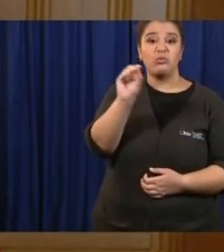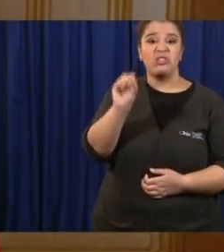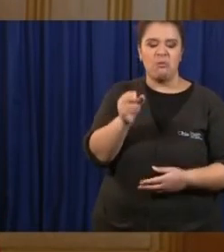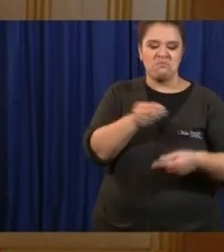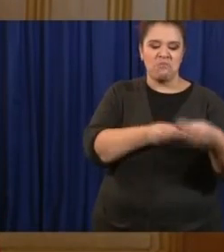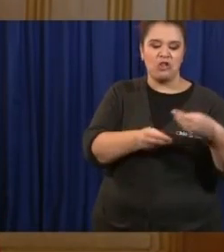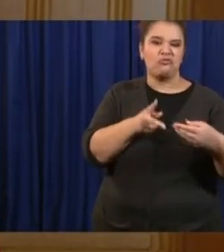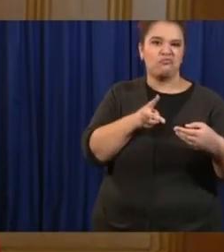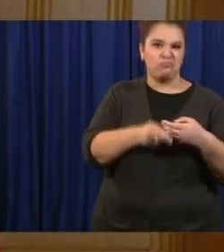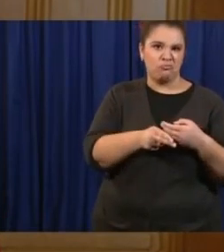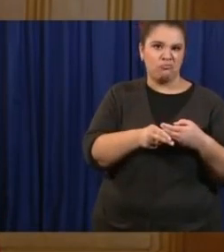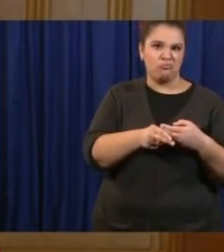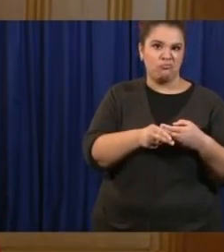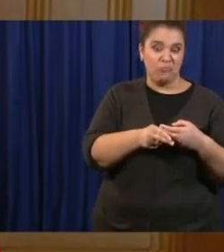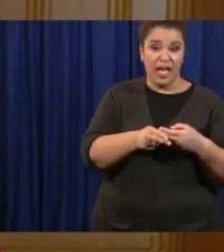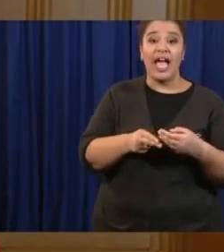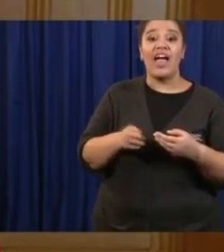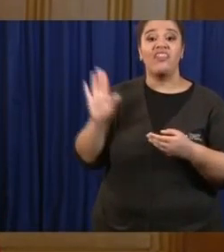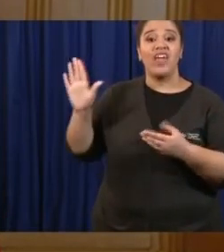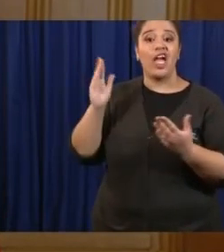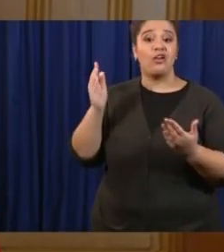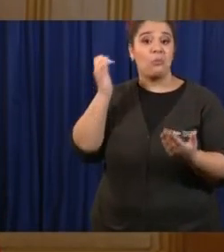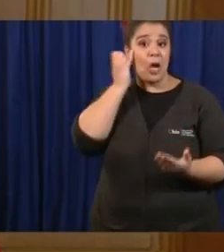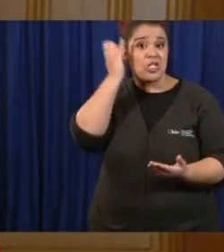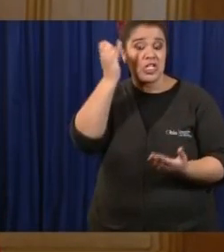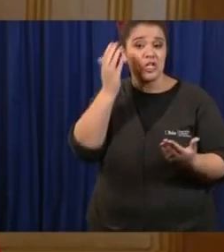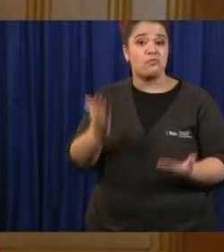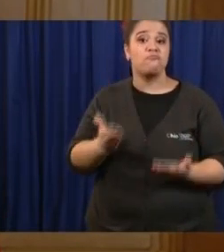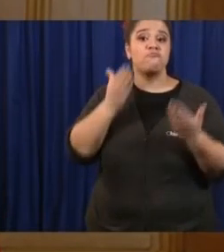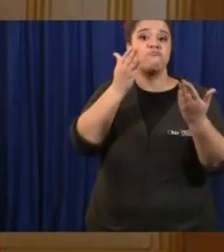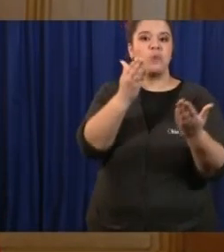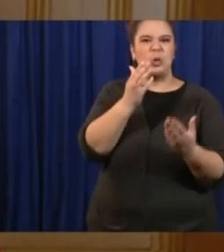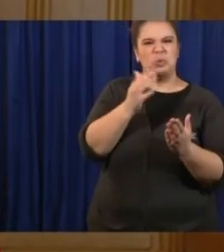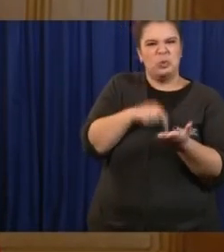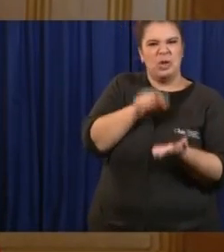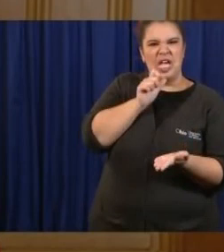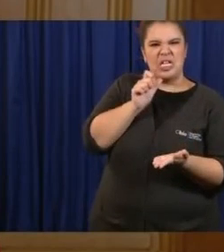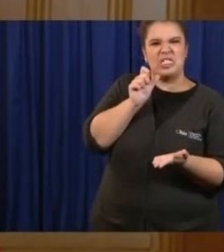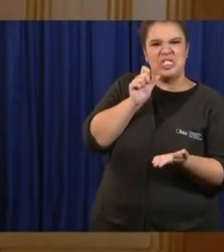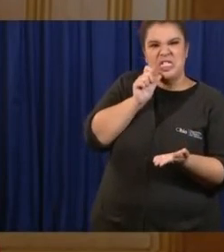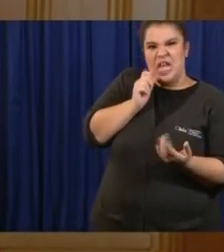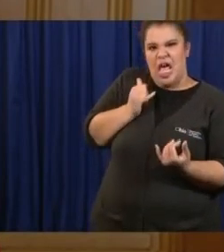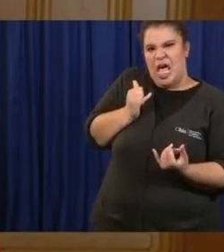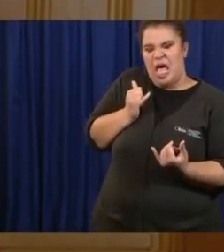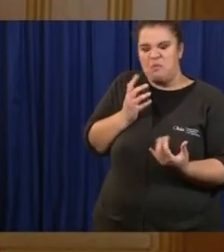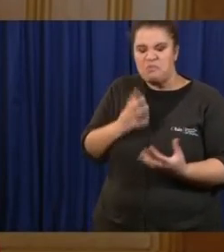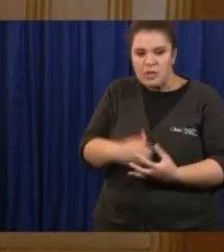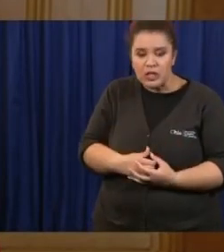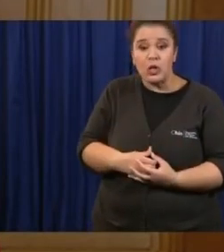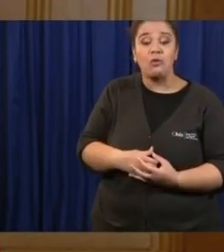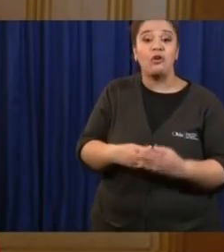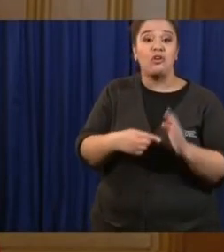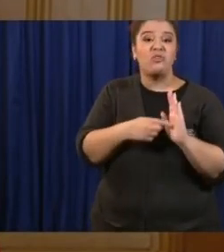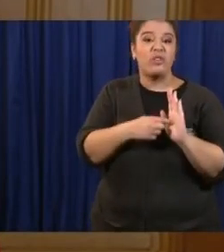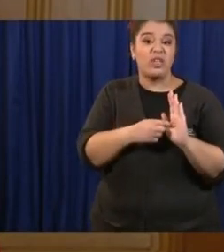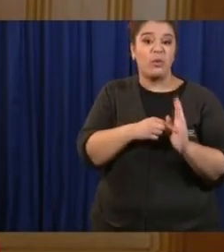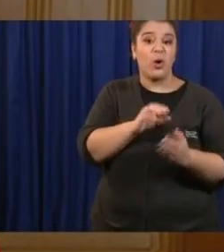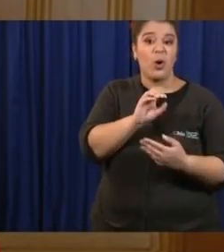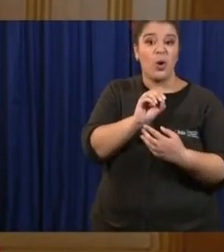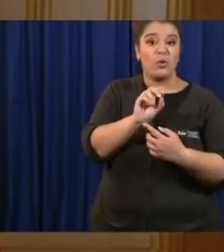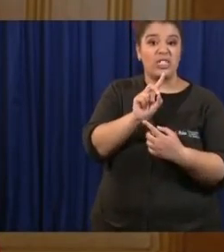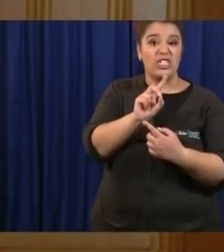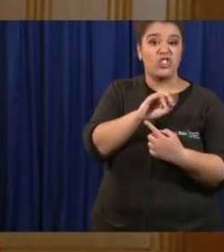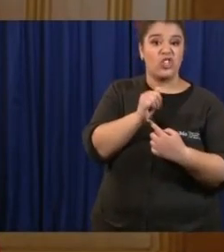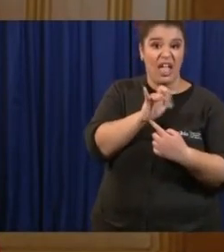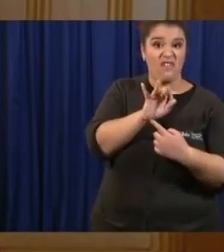your timeline for when this will occur and what your plan, like ODJFS was saying they're hiring a lot more people. Are they gonna